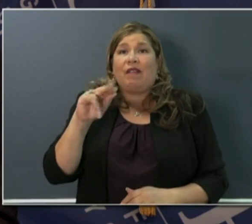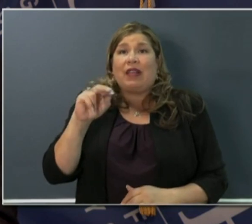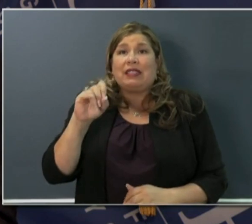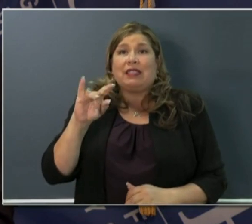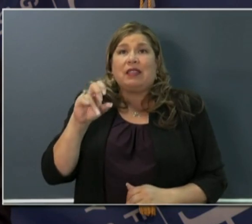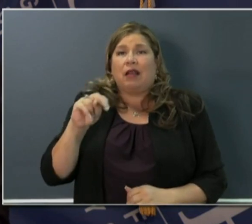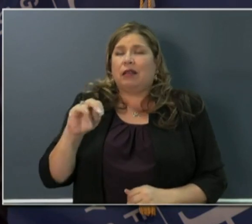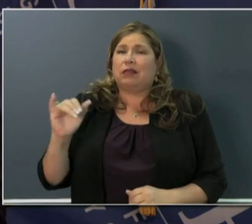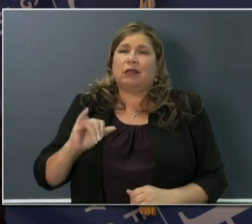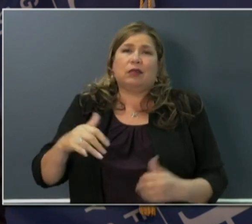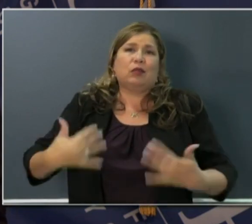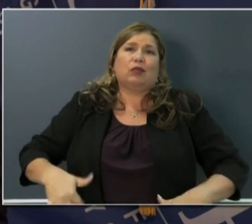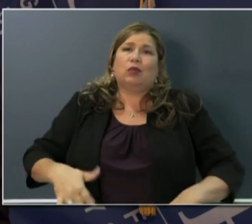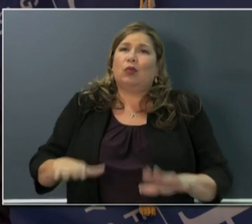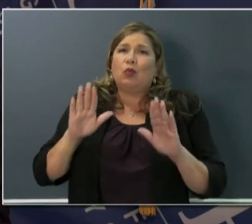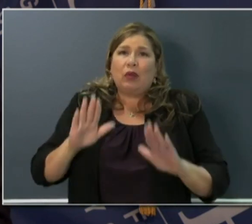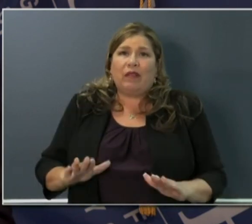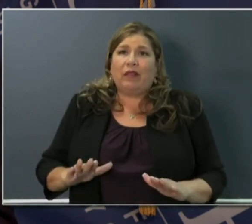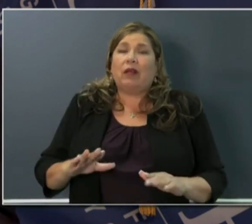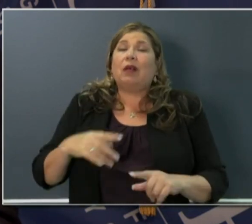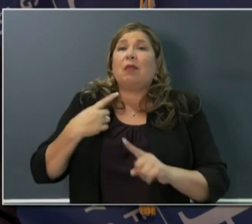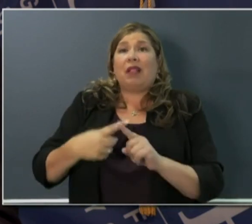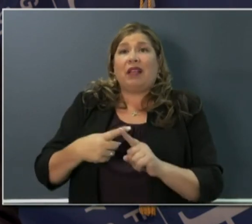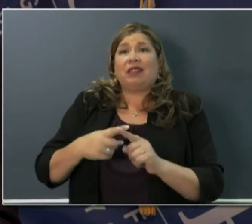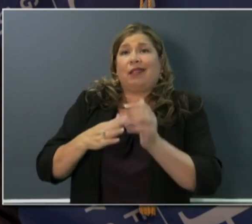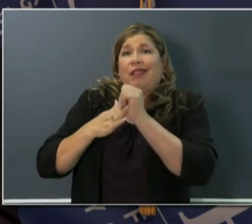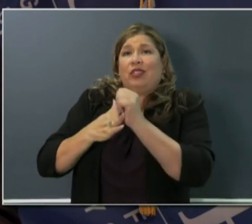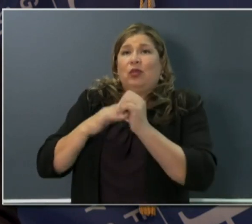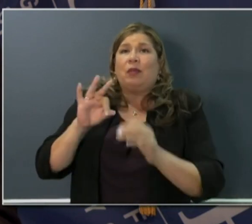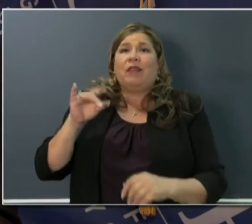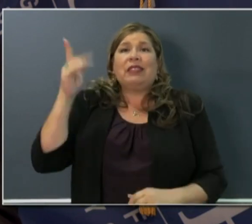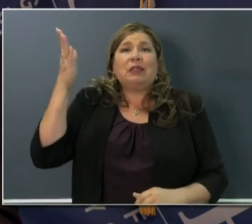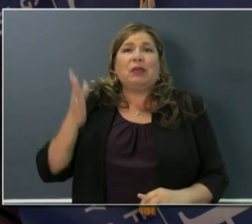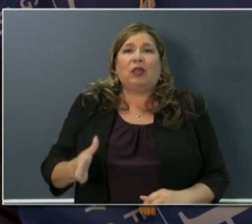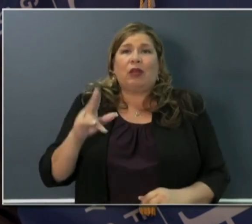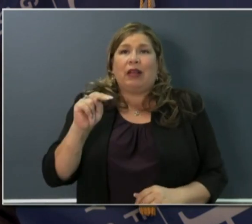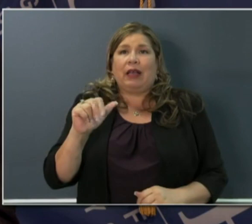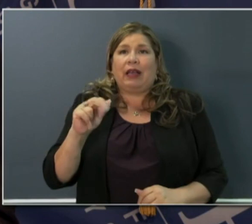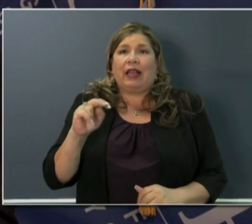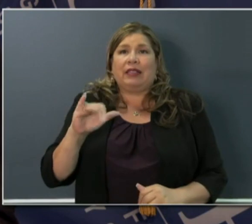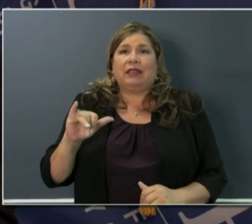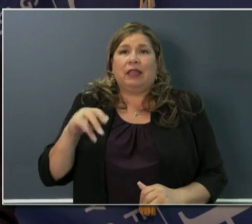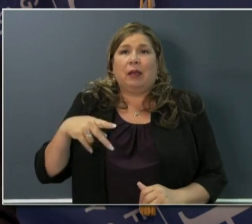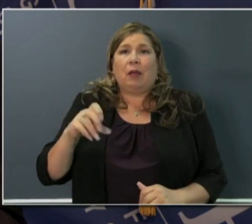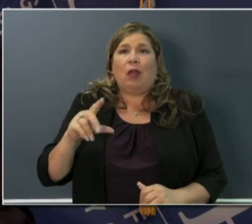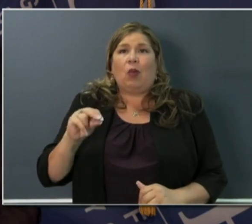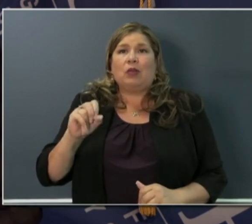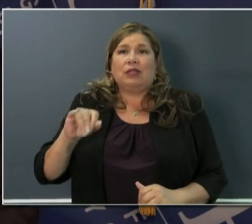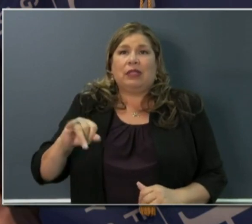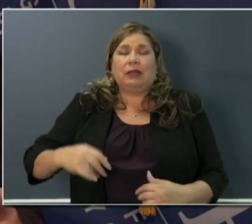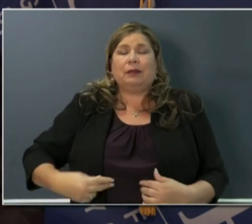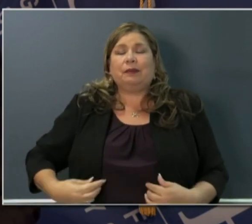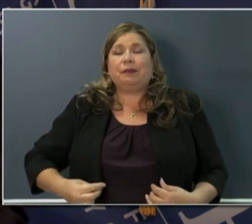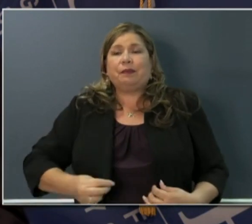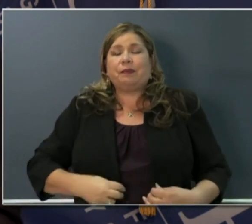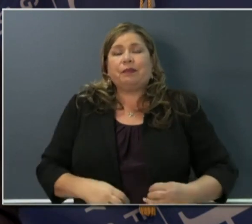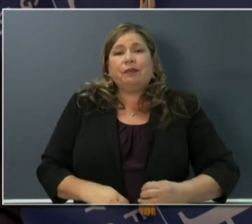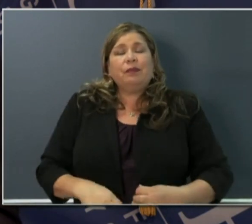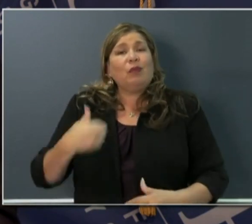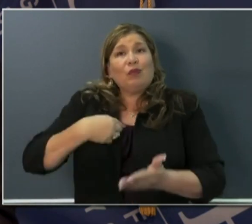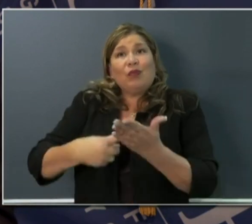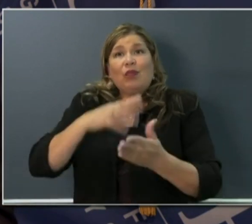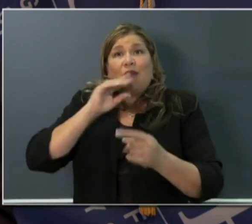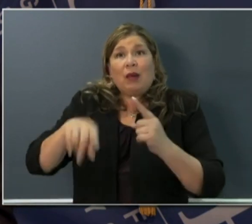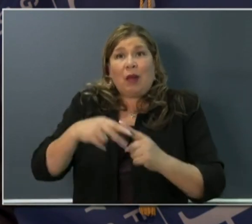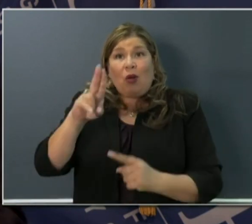enough, the incredible leadership of Speaker Nancy Pelosi. But when we talk about unemployment insurance, we talk about a $600